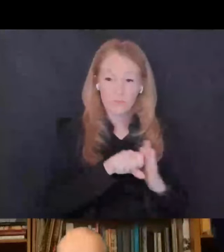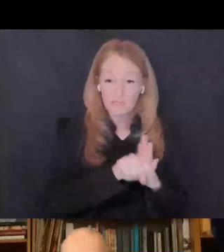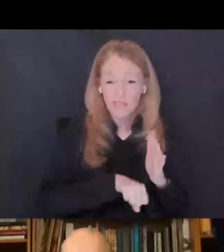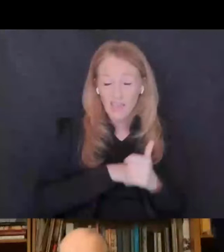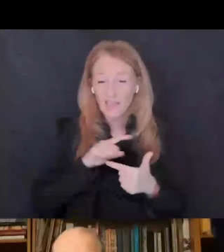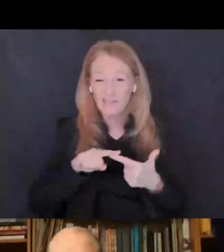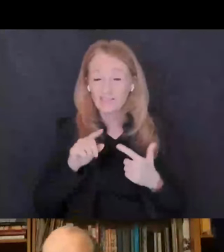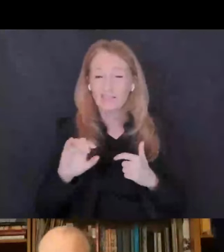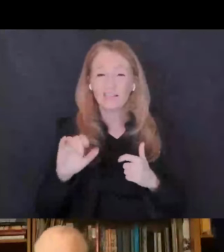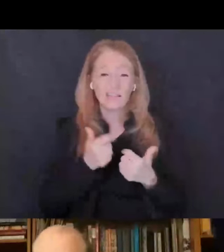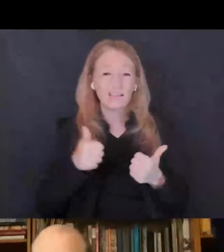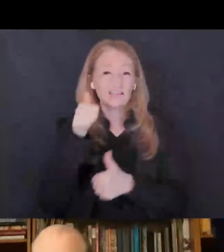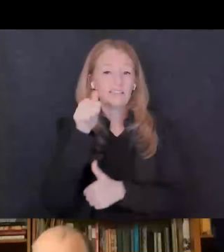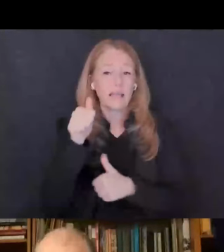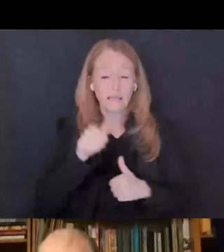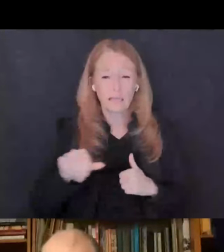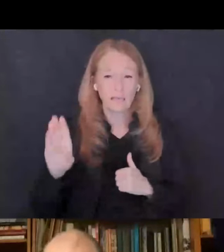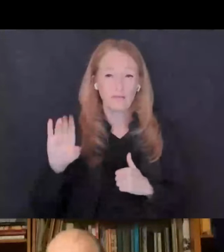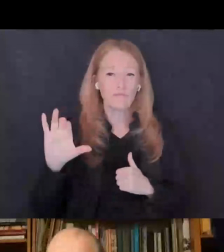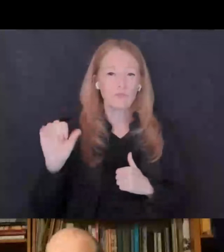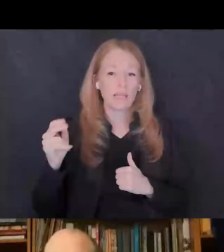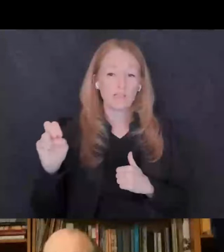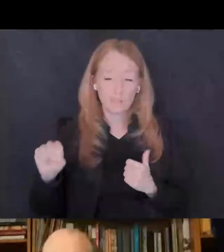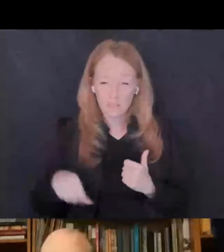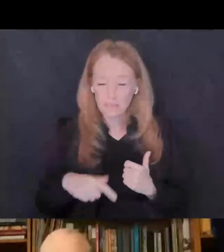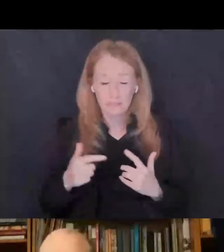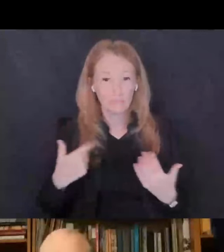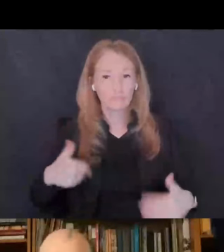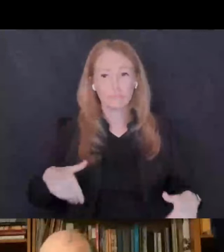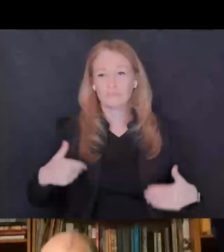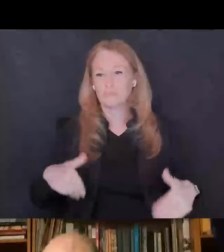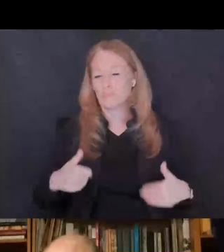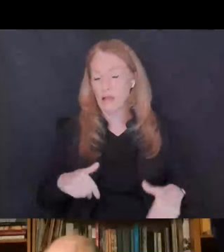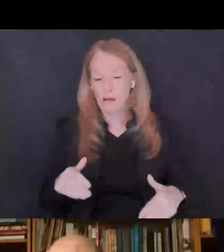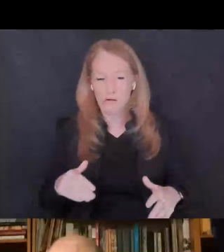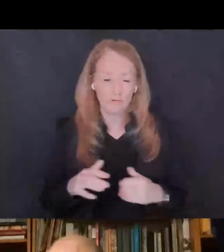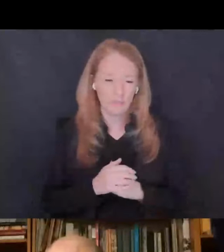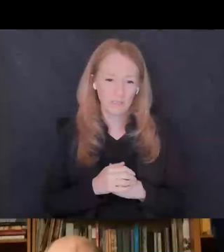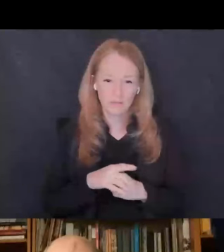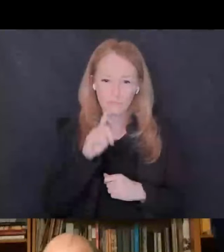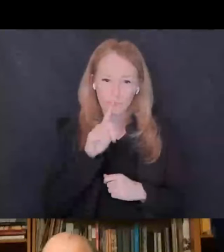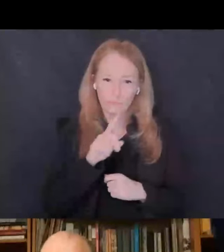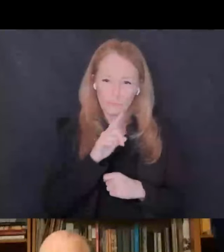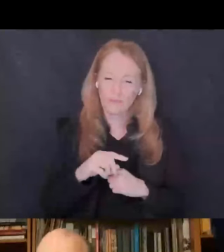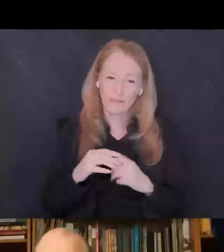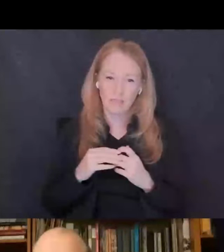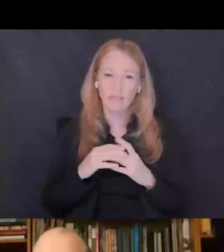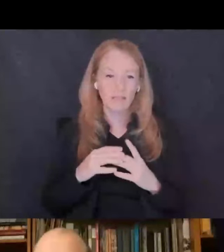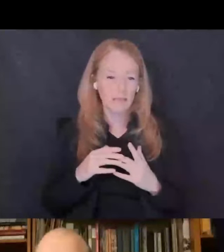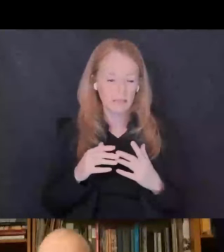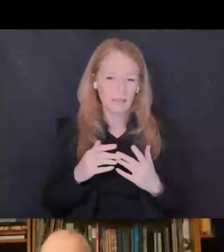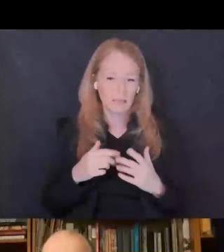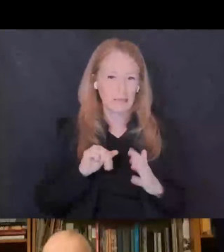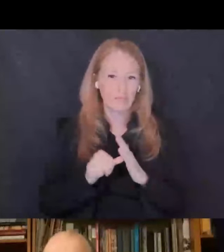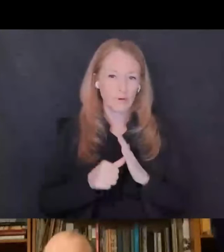branches. It's really an impressive movement, and thank you for all participating. The other issue I wanted to bring